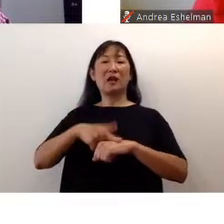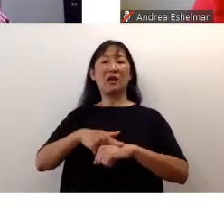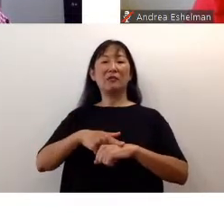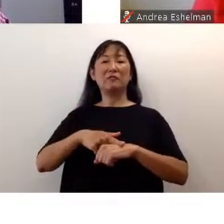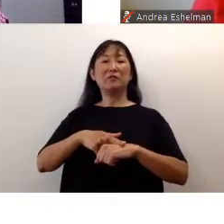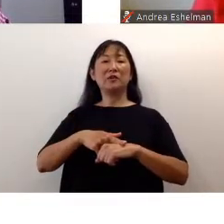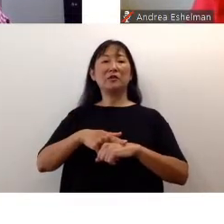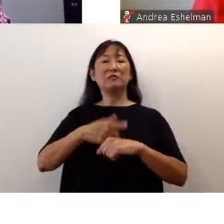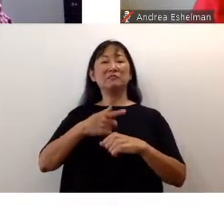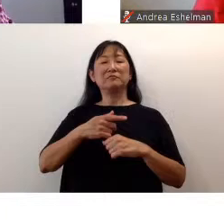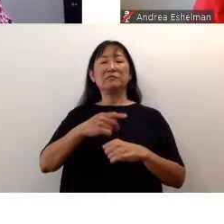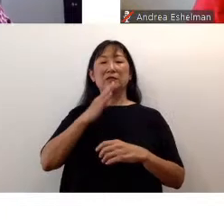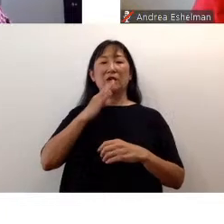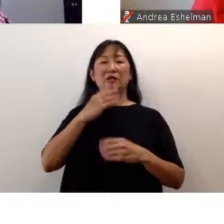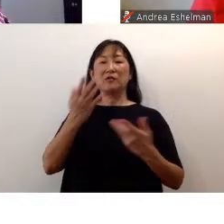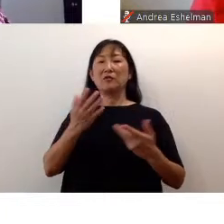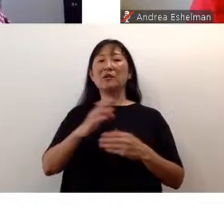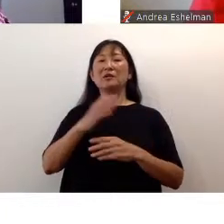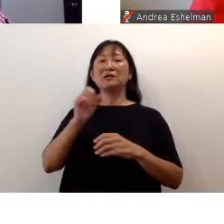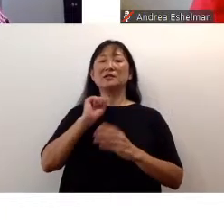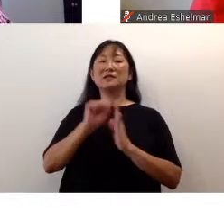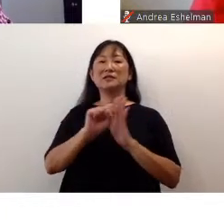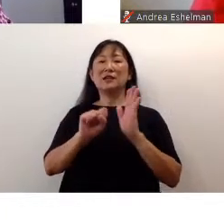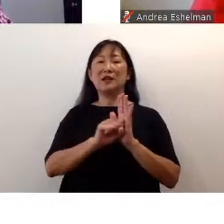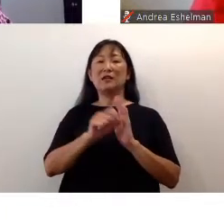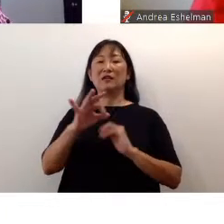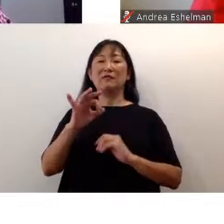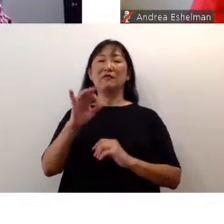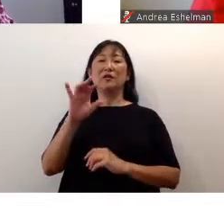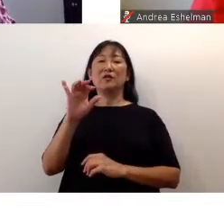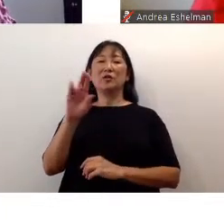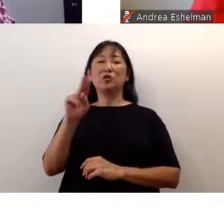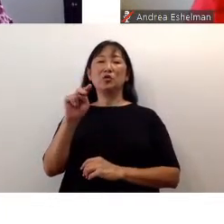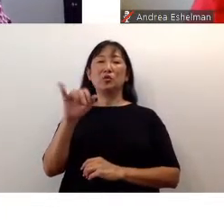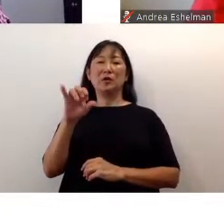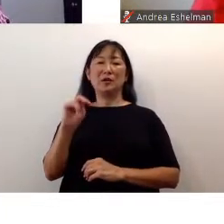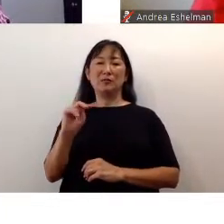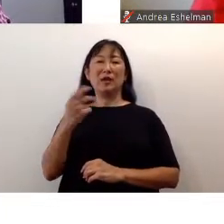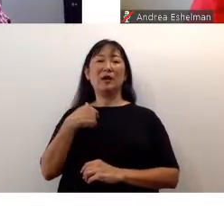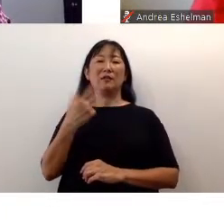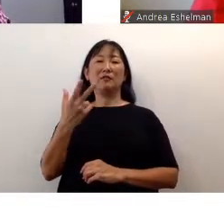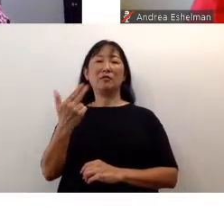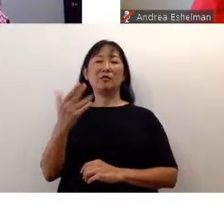all of you was during our State of Our Union, when we had 1,300 members join in.